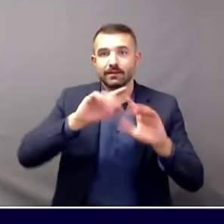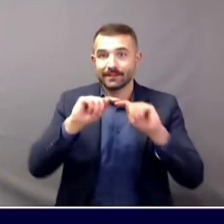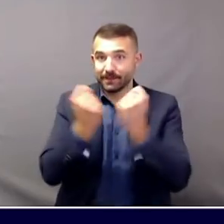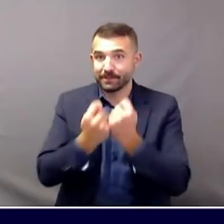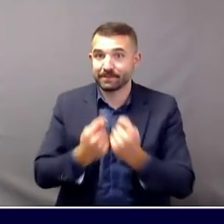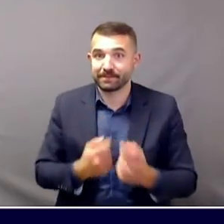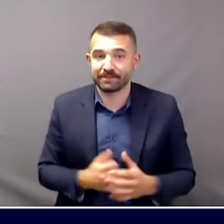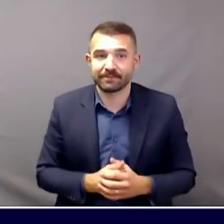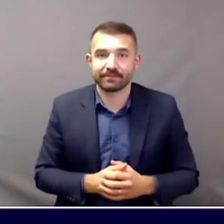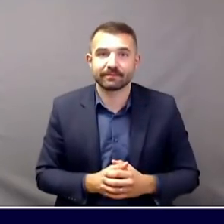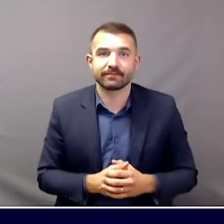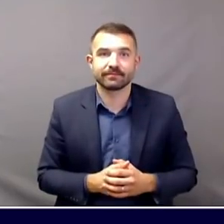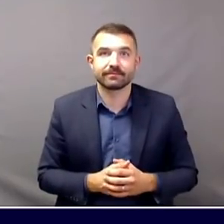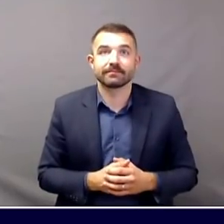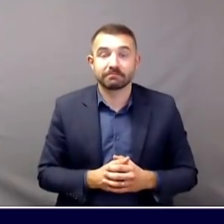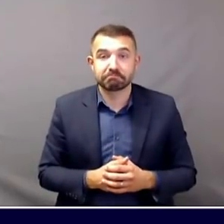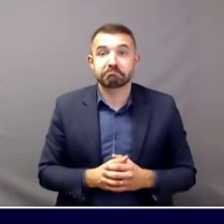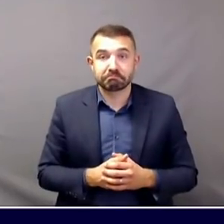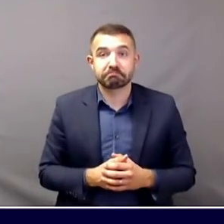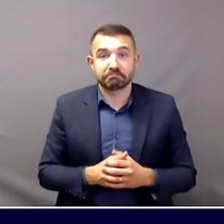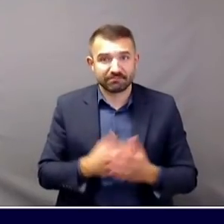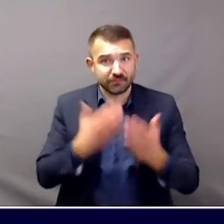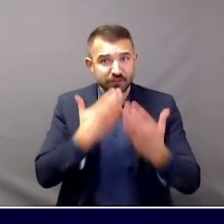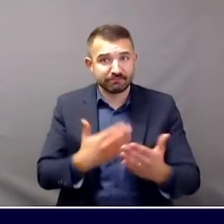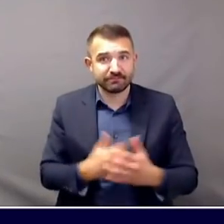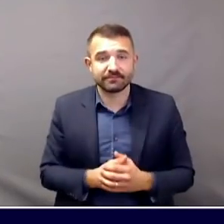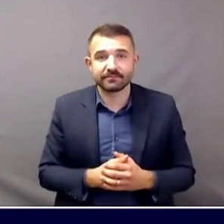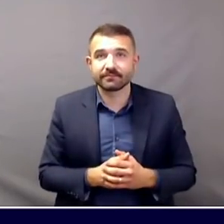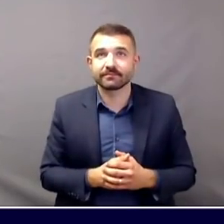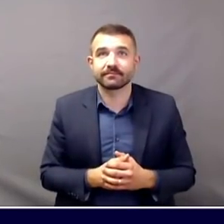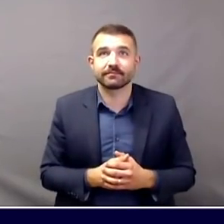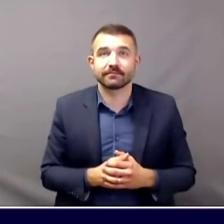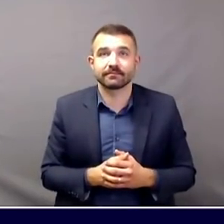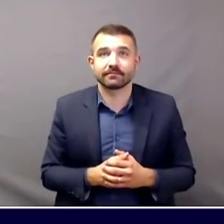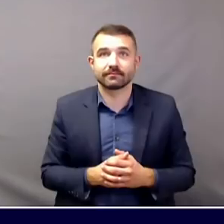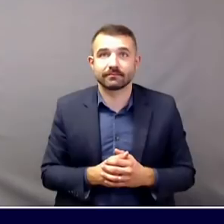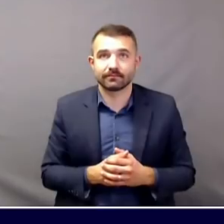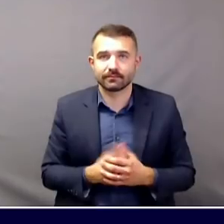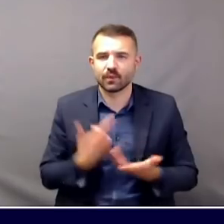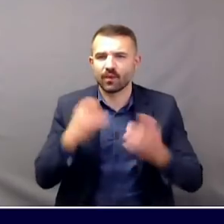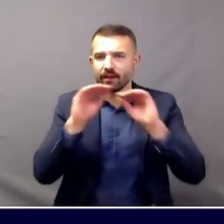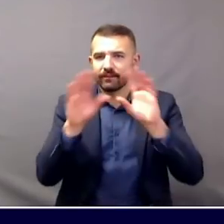Okay. And related, just a sort of clarifying question about